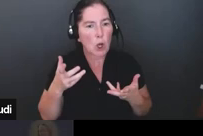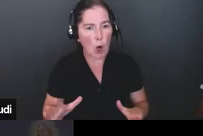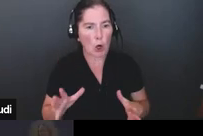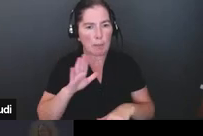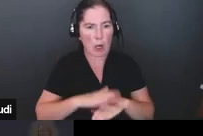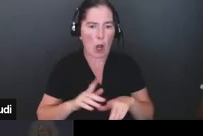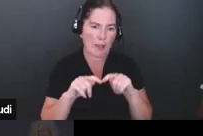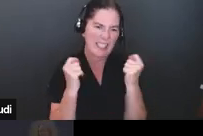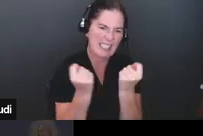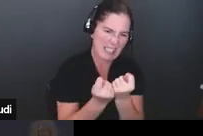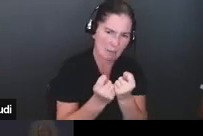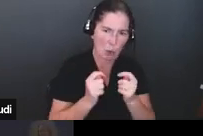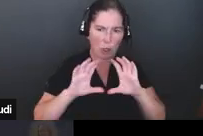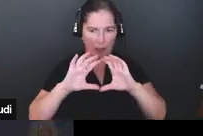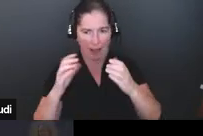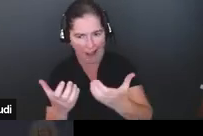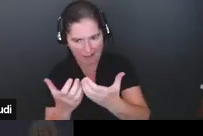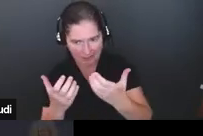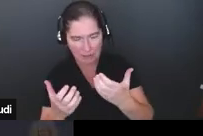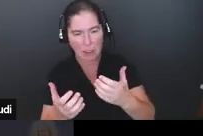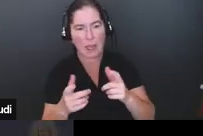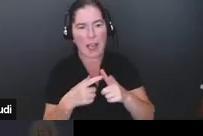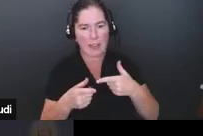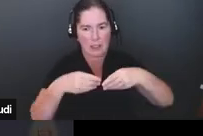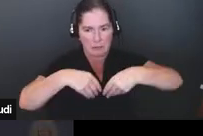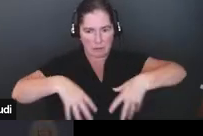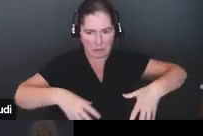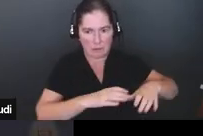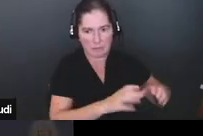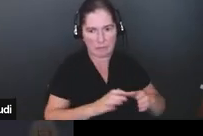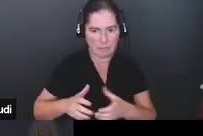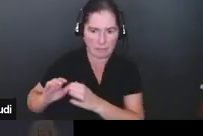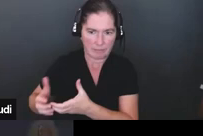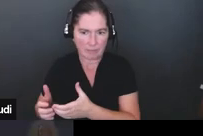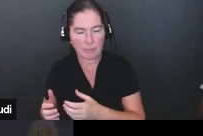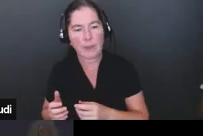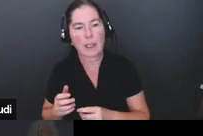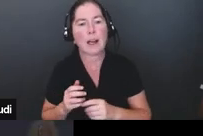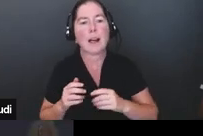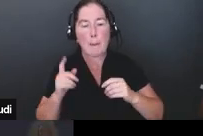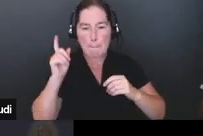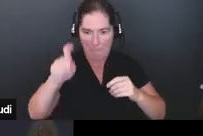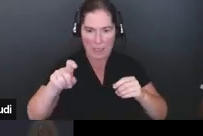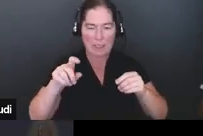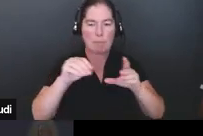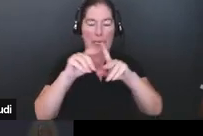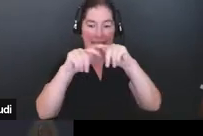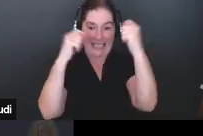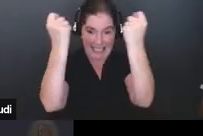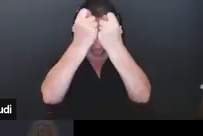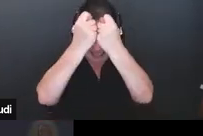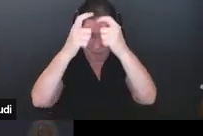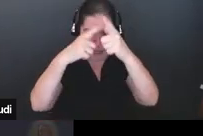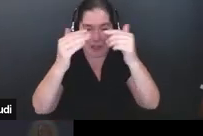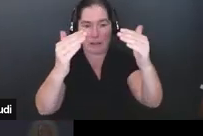team is what we call it here, before you can add them to a sub channel. Exactly. So it's kind of a hierarchy. You have to be in the team,